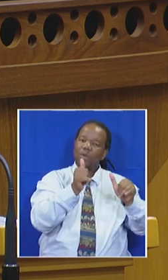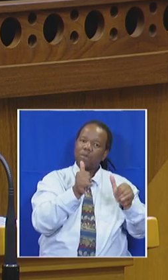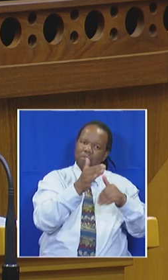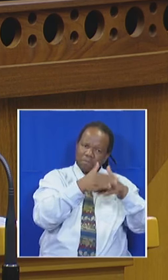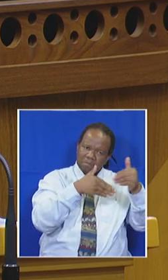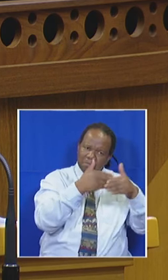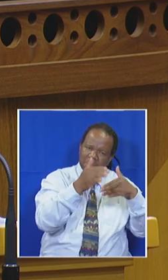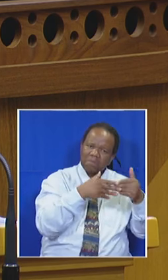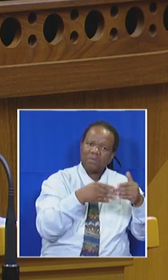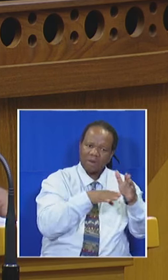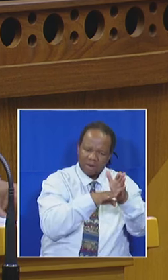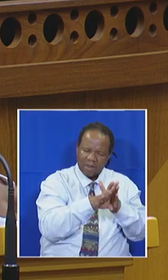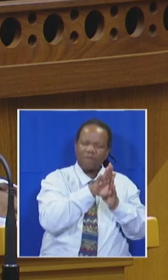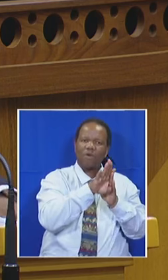economy.